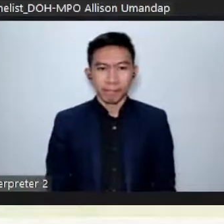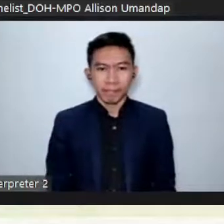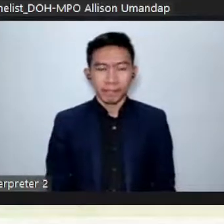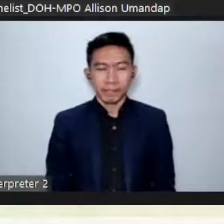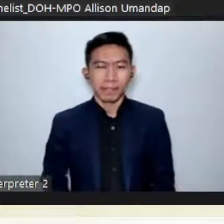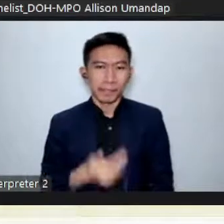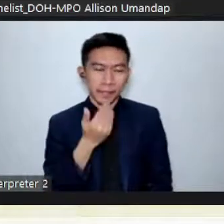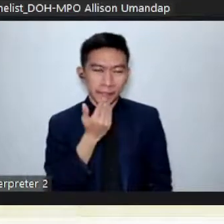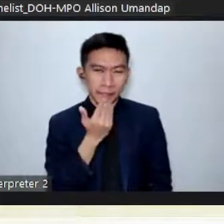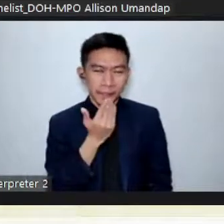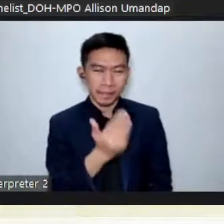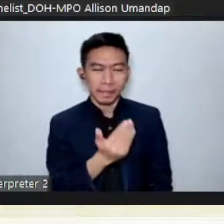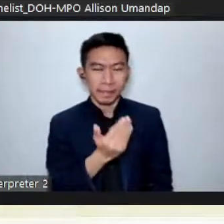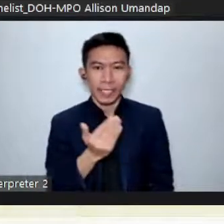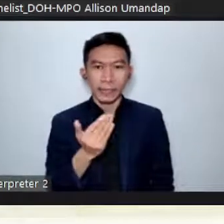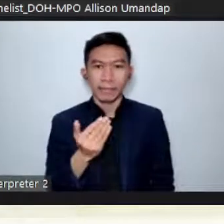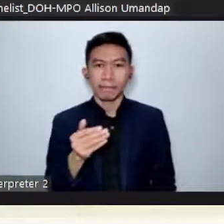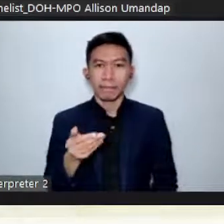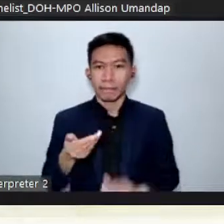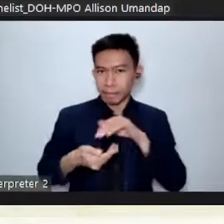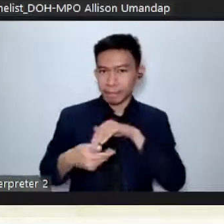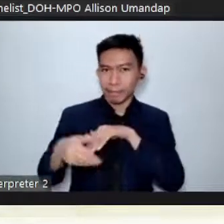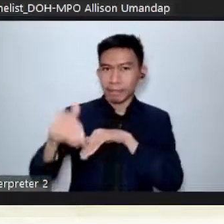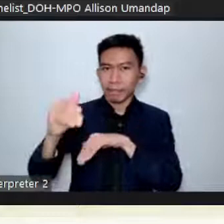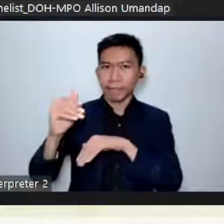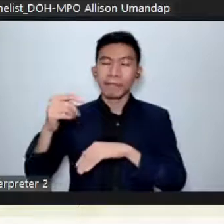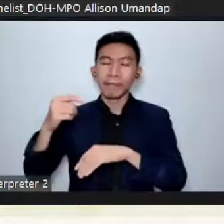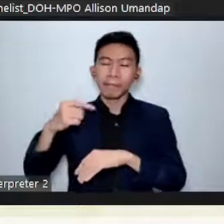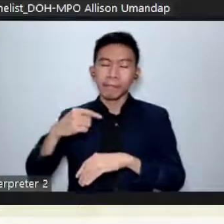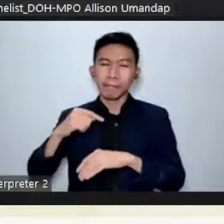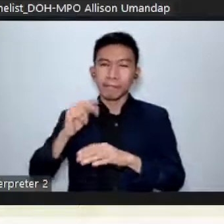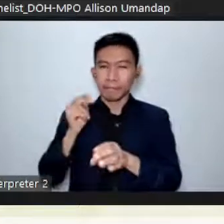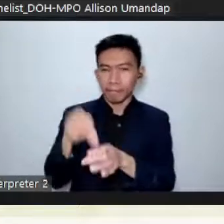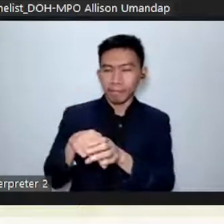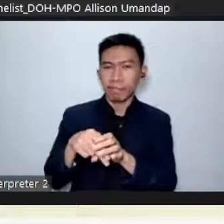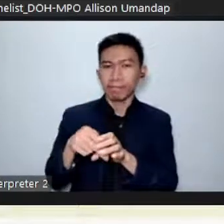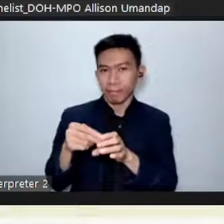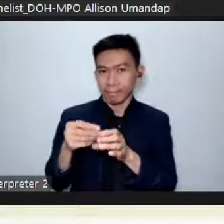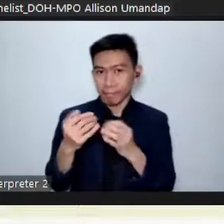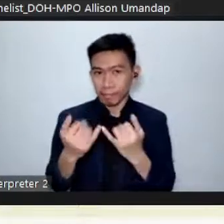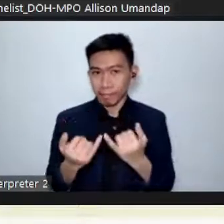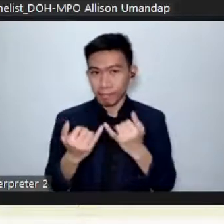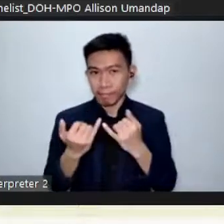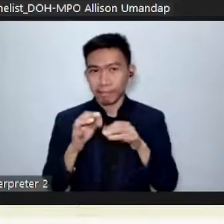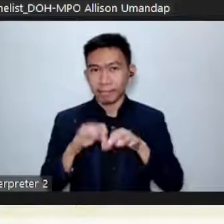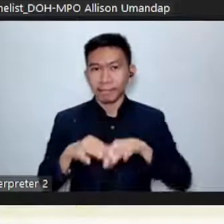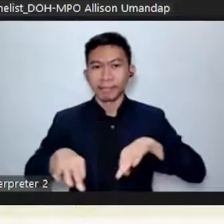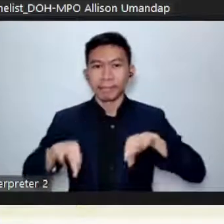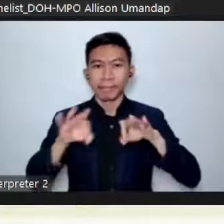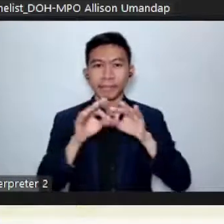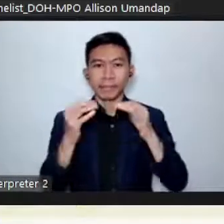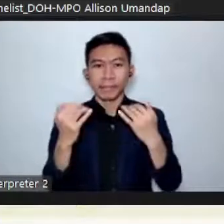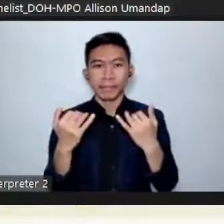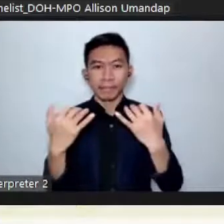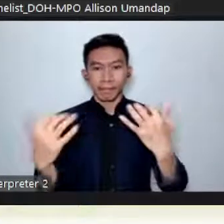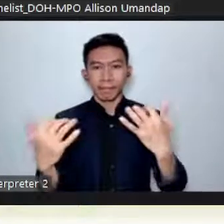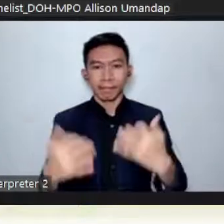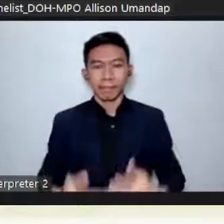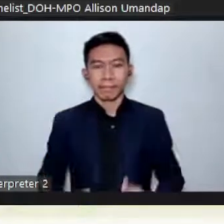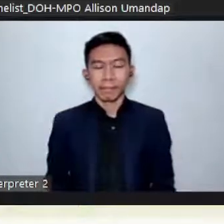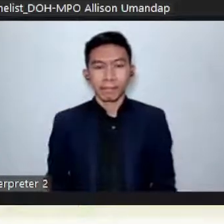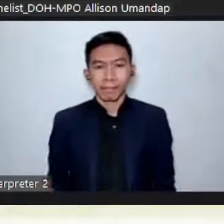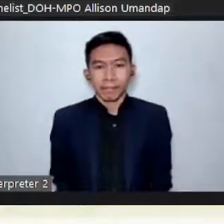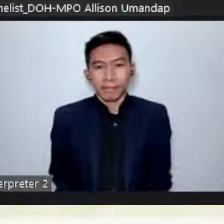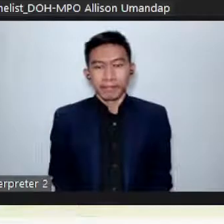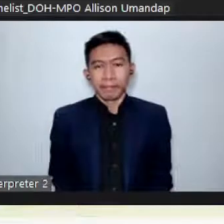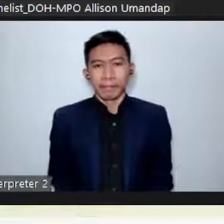Thank you for having us join you today in this very important summit, particularly since